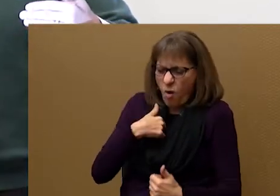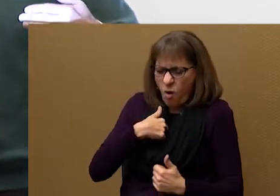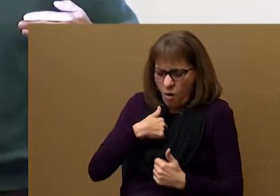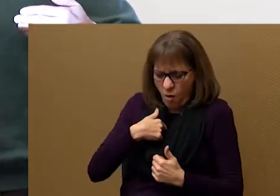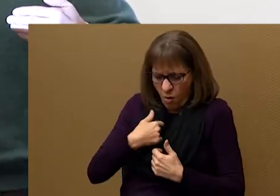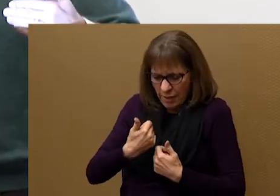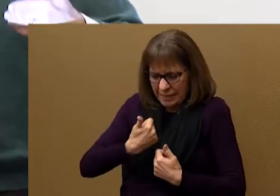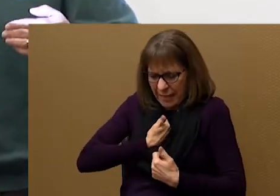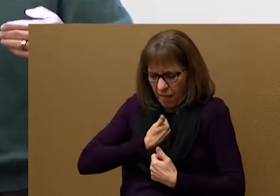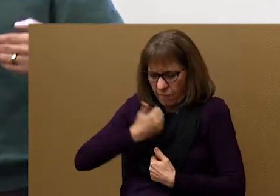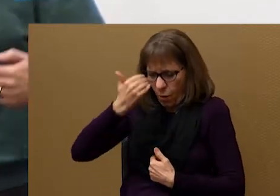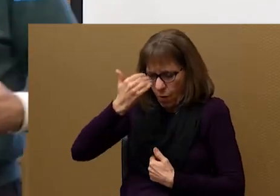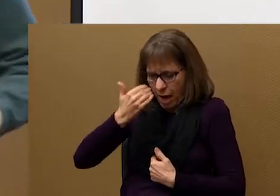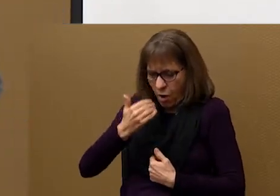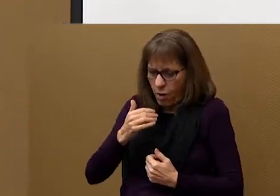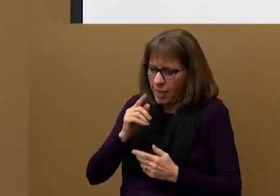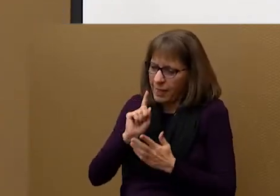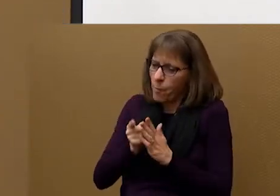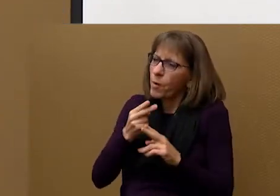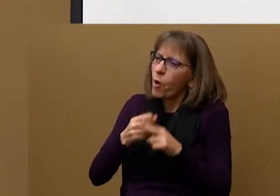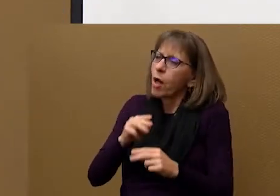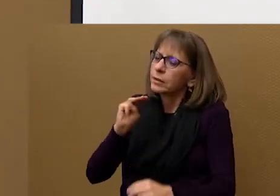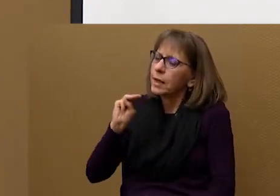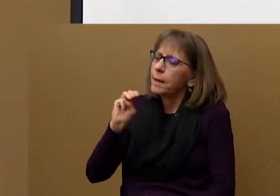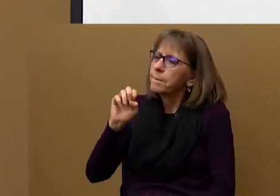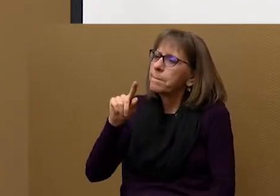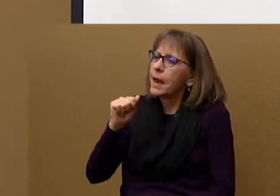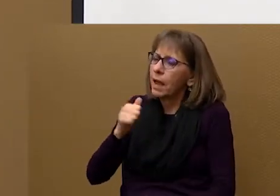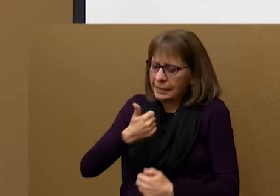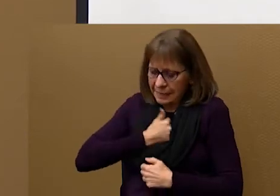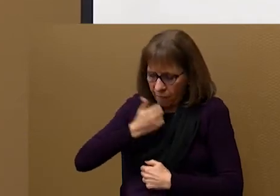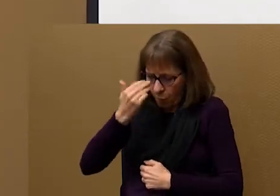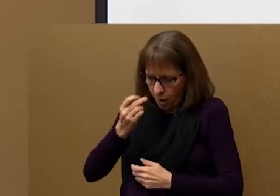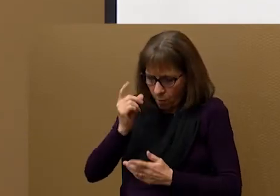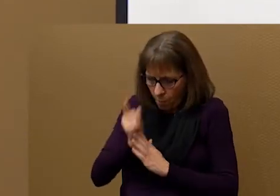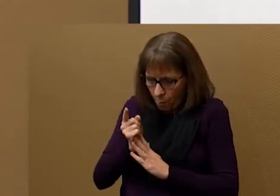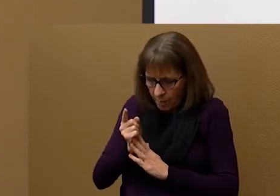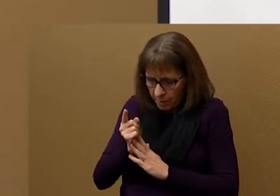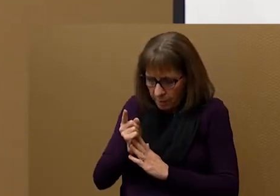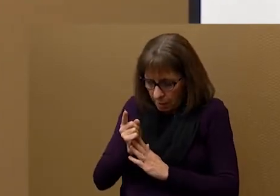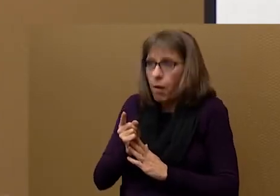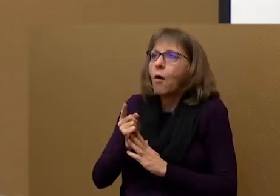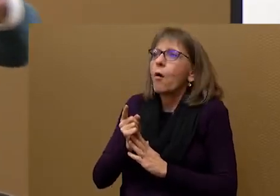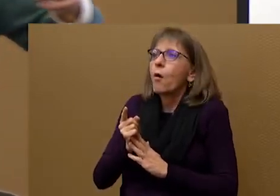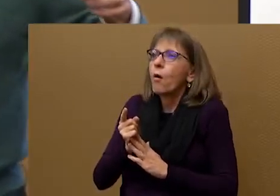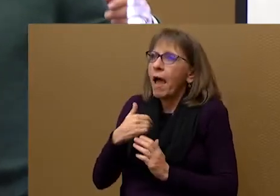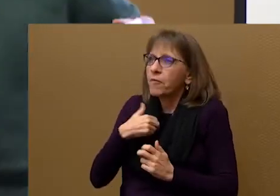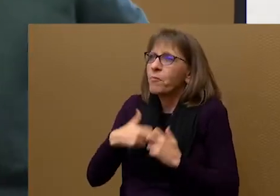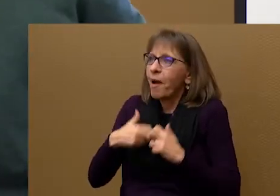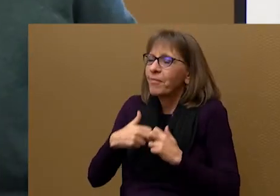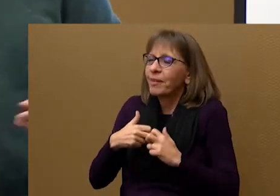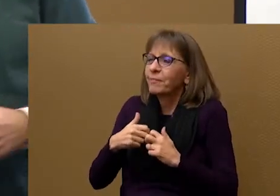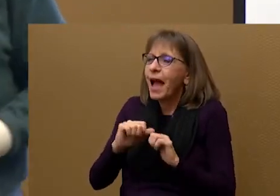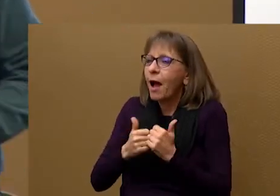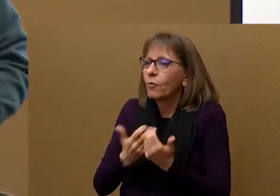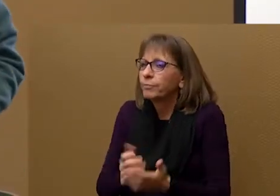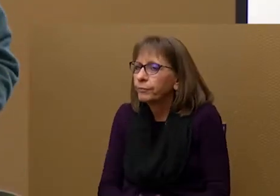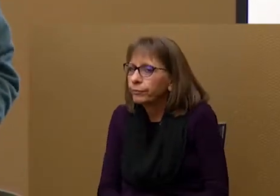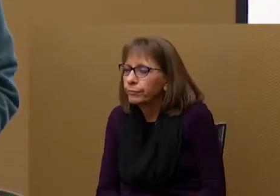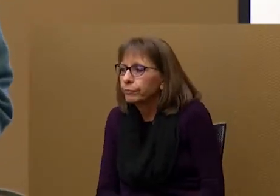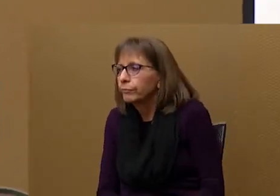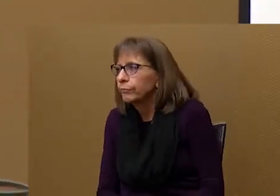of self-awareness happen? Remember, you lead with empathy, then you try to get the problem defined.